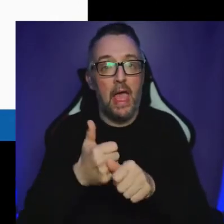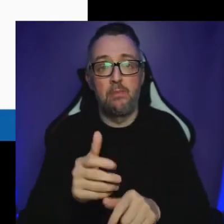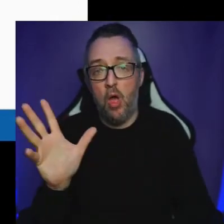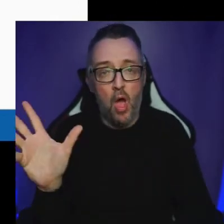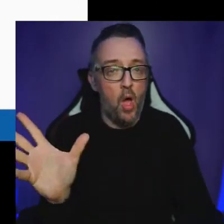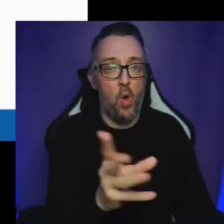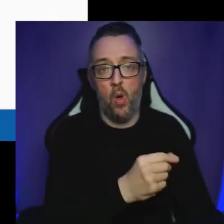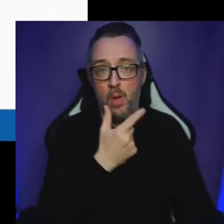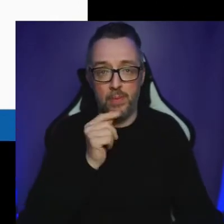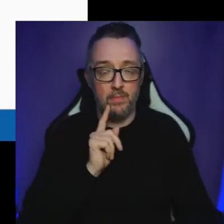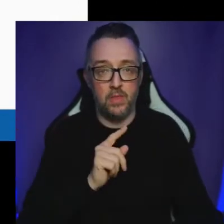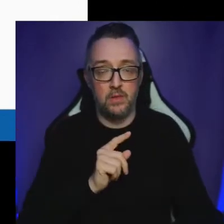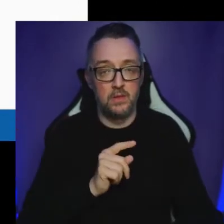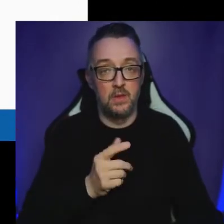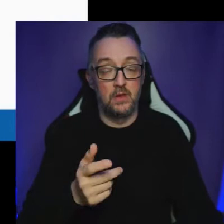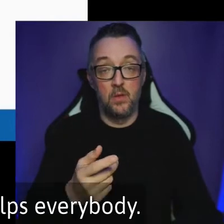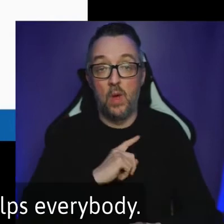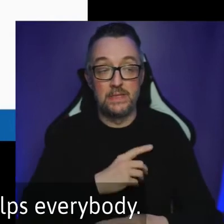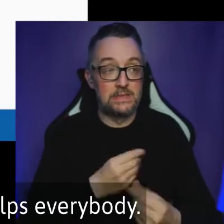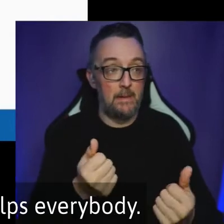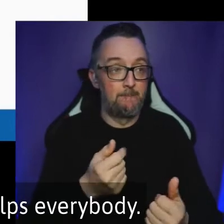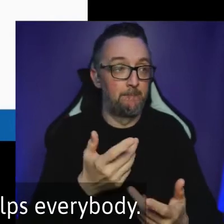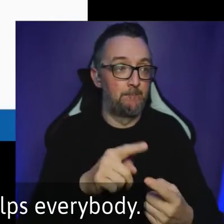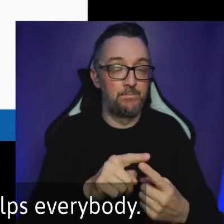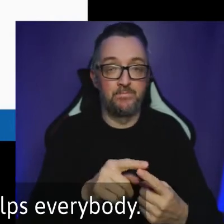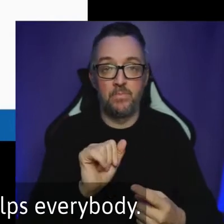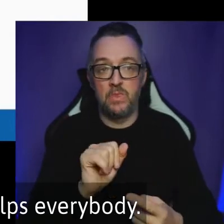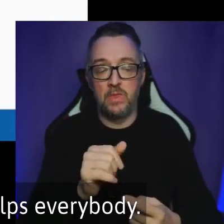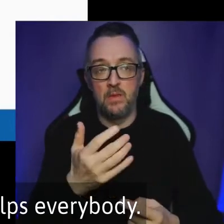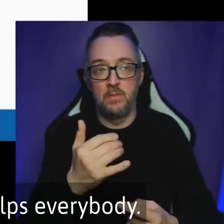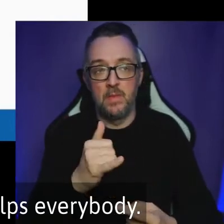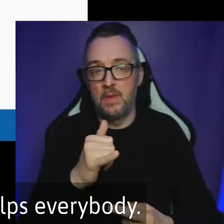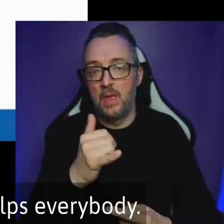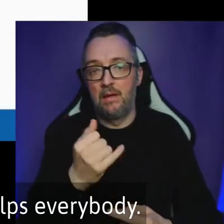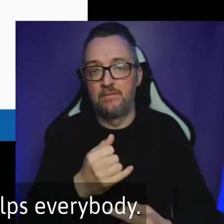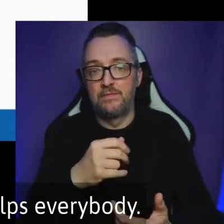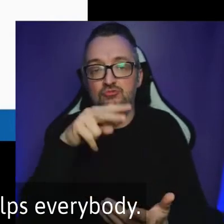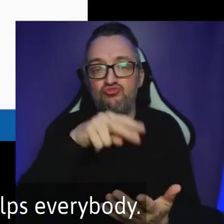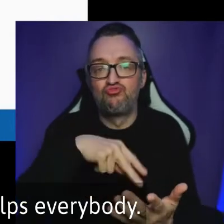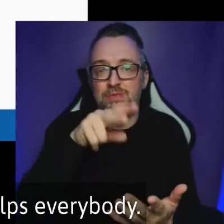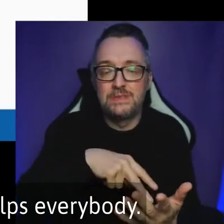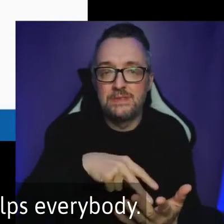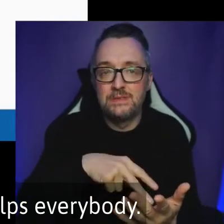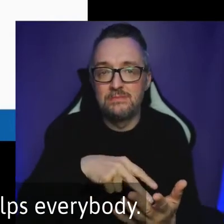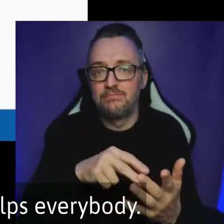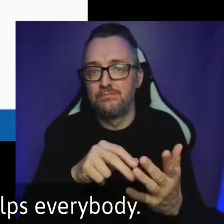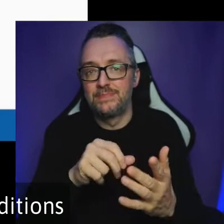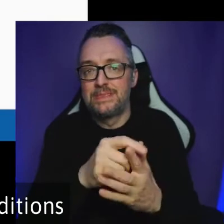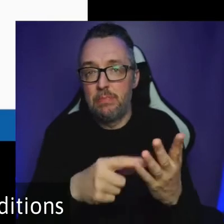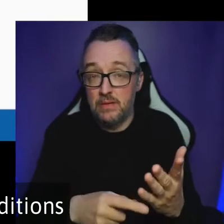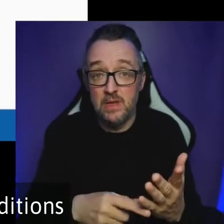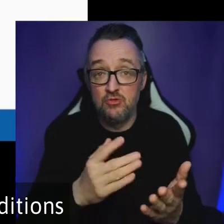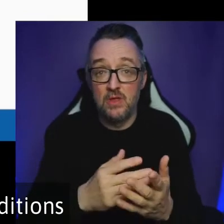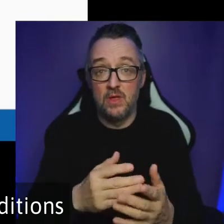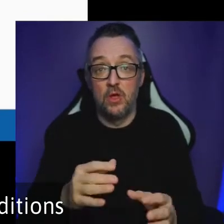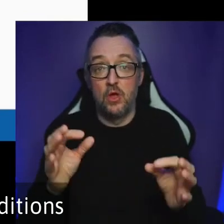has a particular value for people who have some form of reading disability, but it helps everybody.